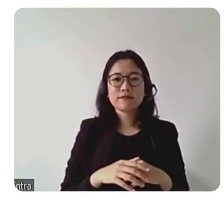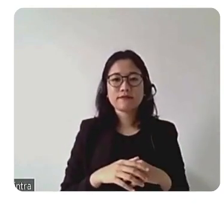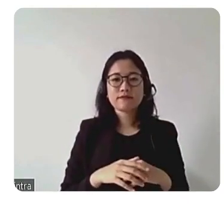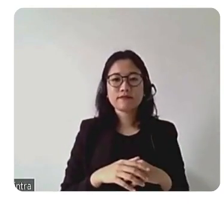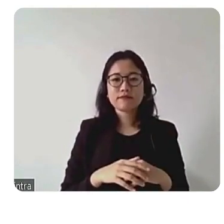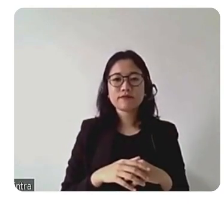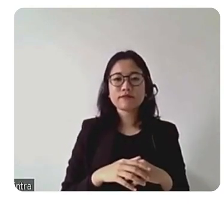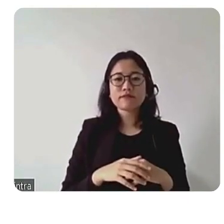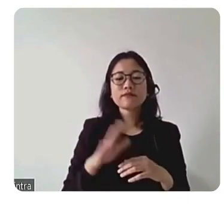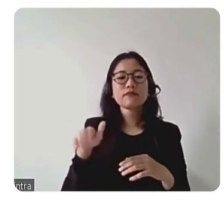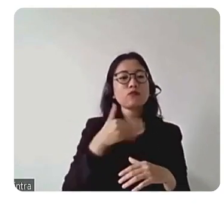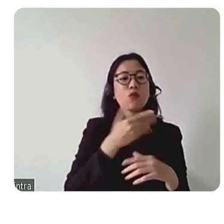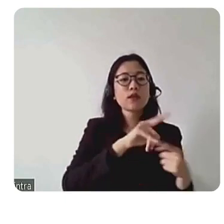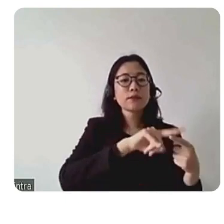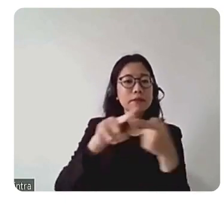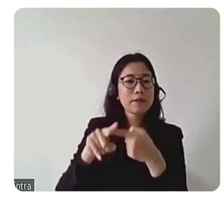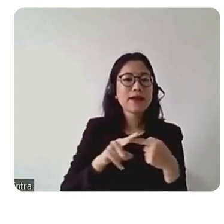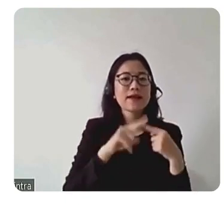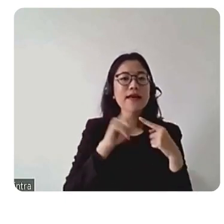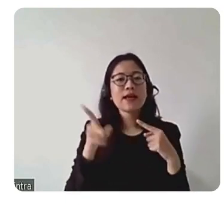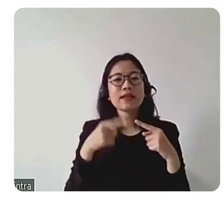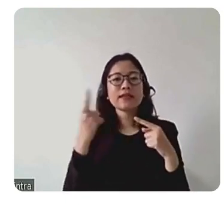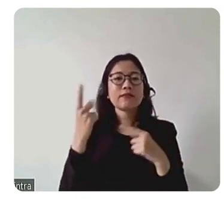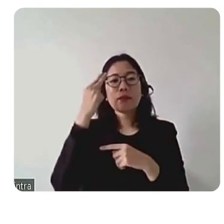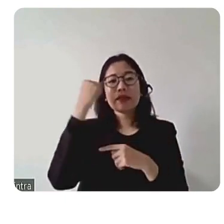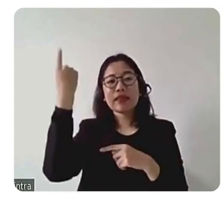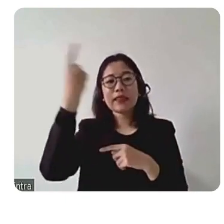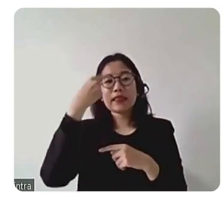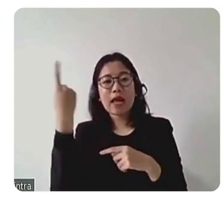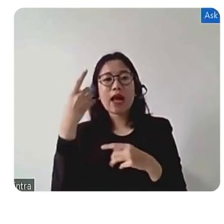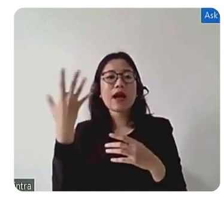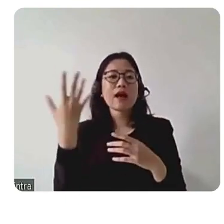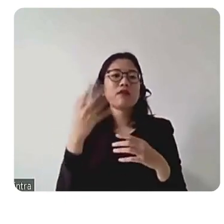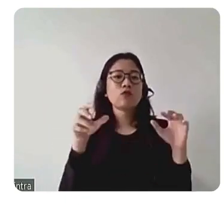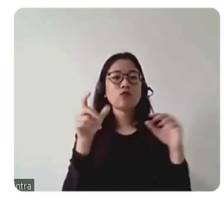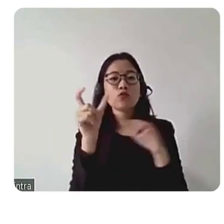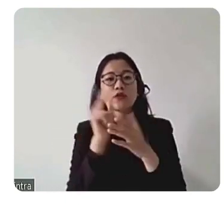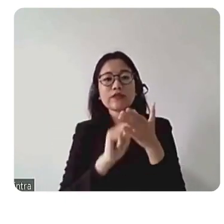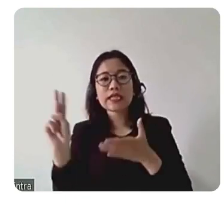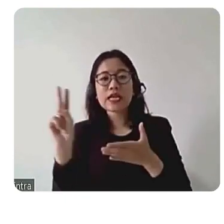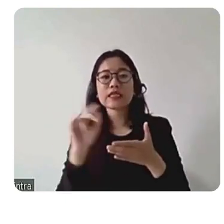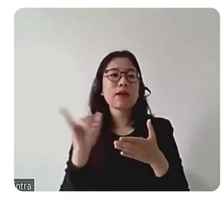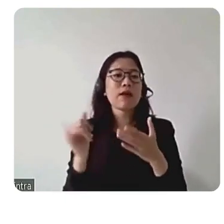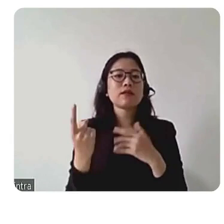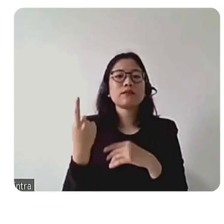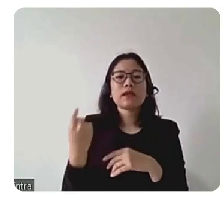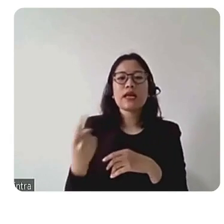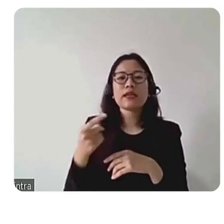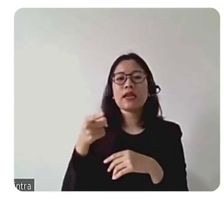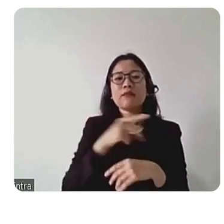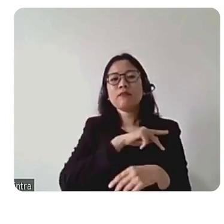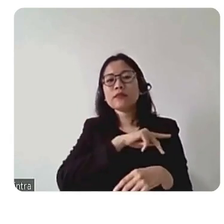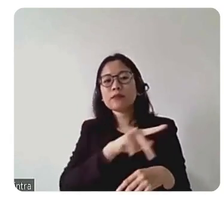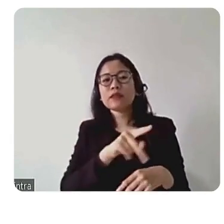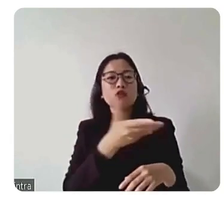Distinguished colleagues from government agencies, universities, and private sectors. Distinguished participants, ladies and gentlemen.